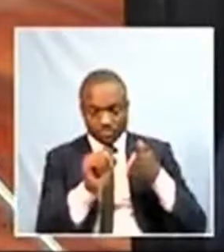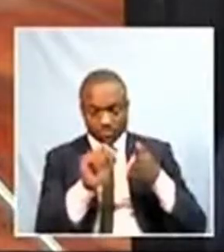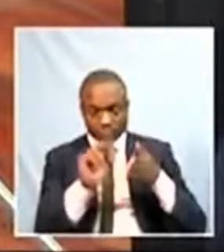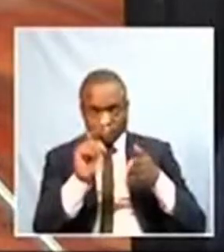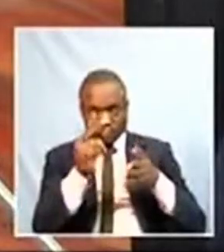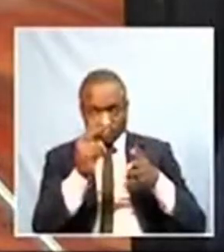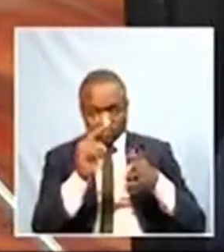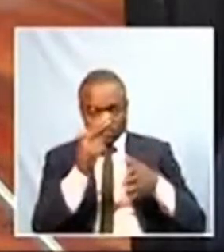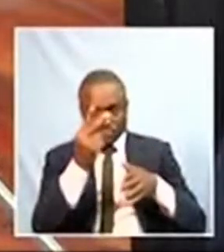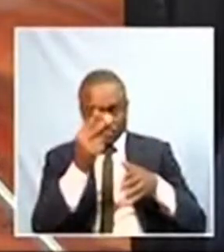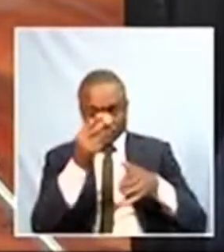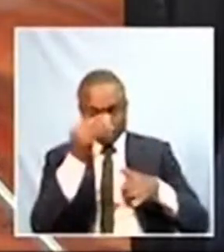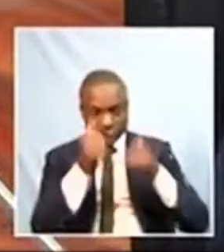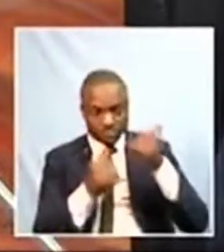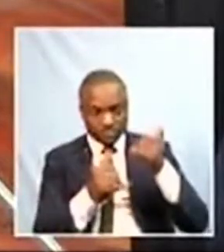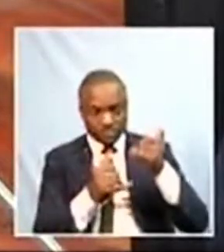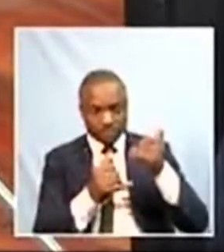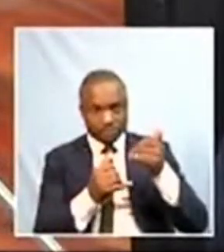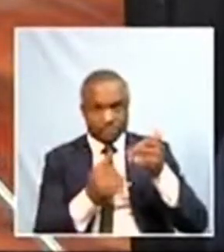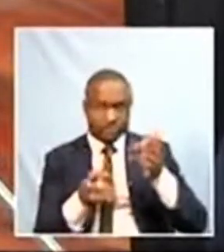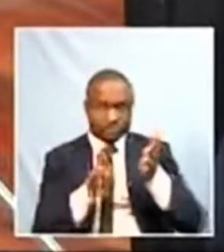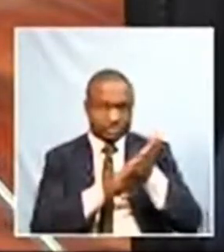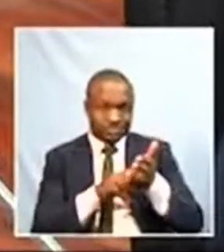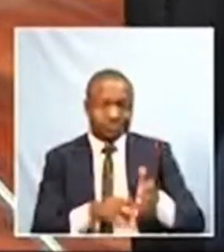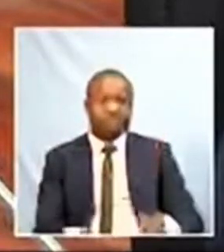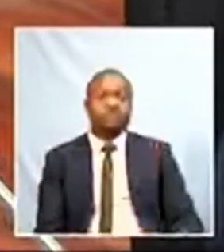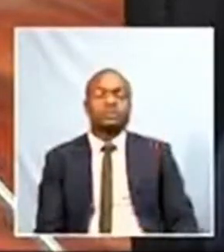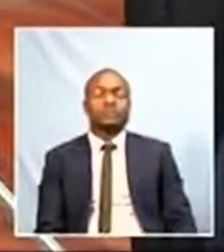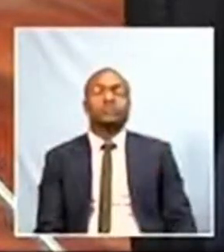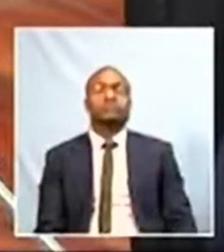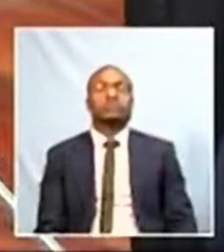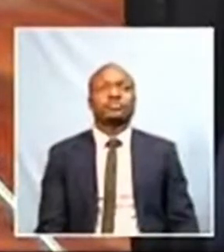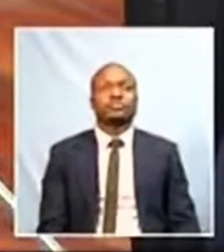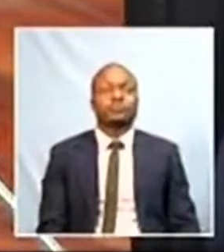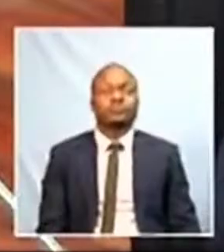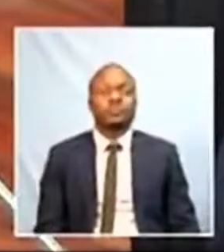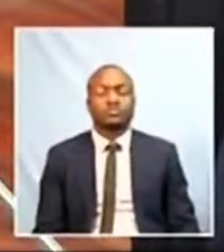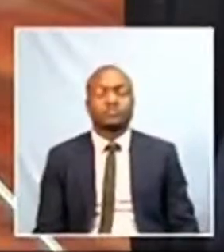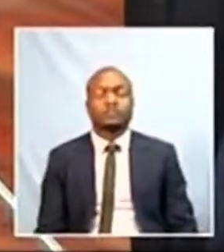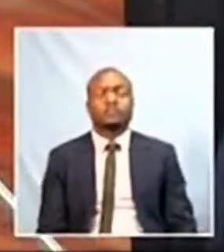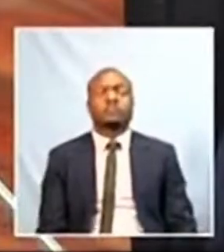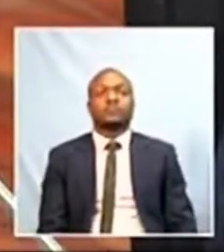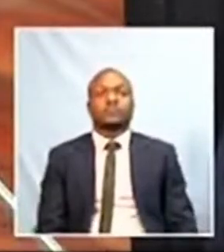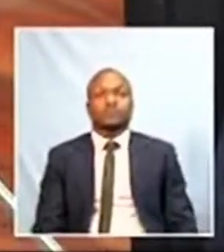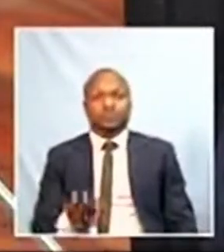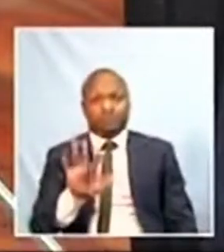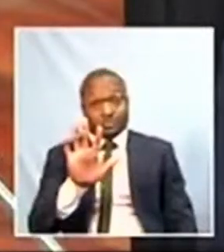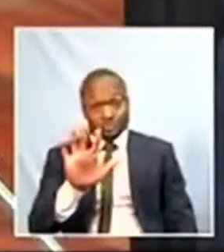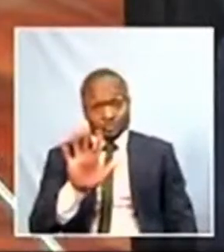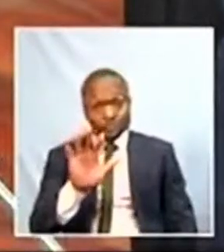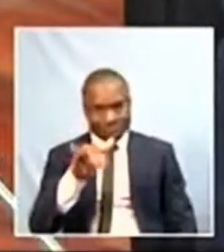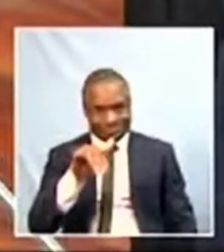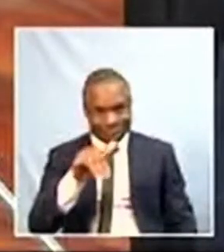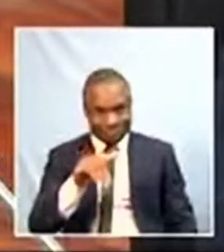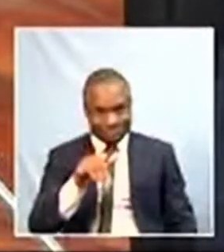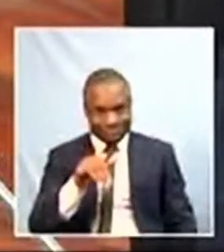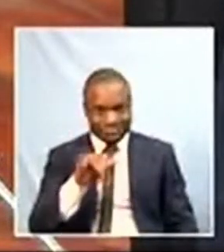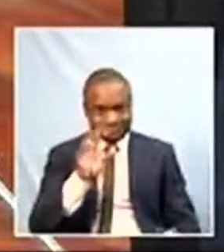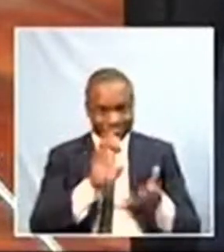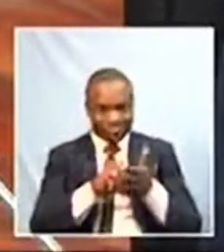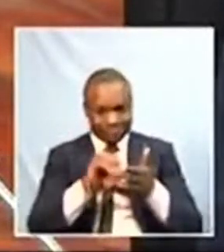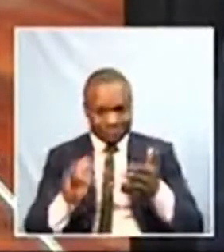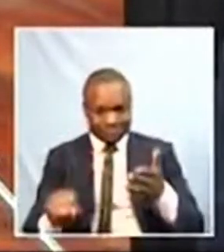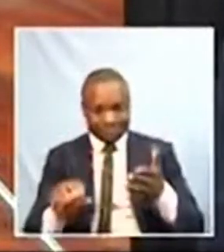last serial. Come again? Where it is only 5. Yes, we are removing